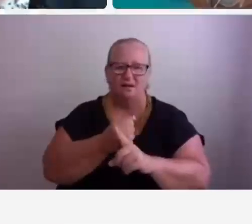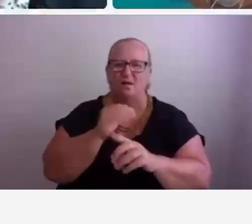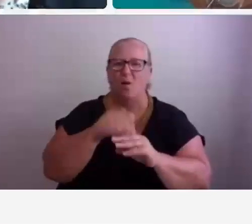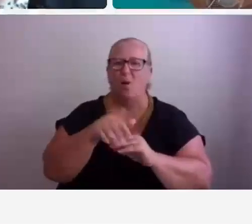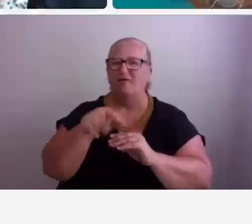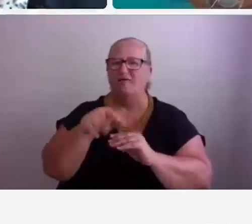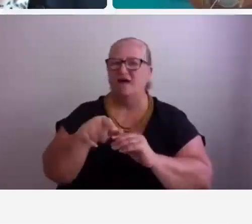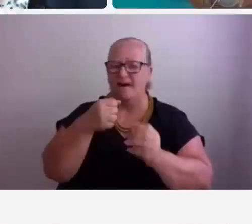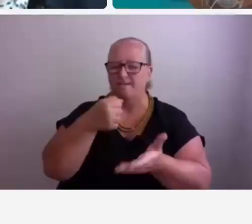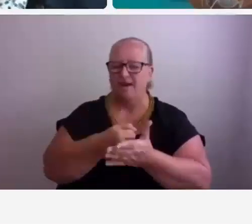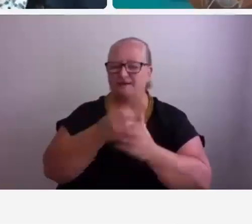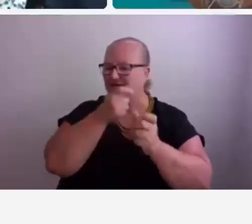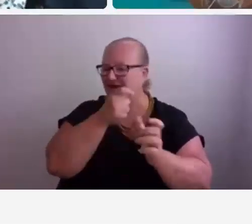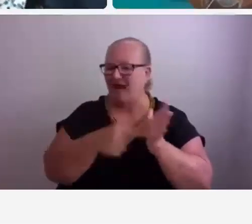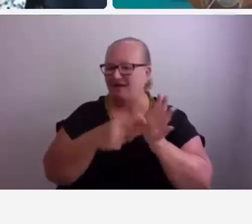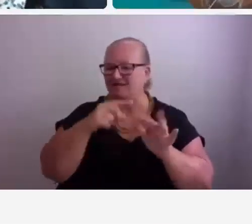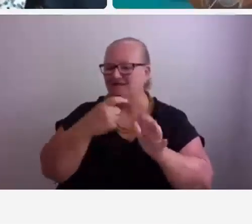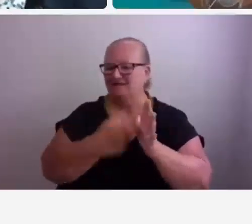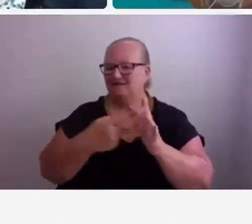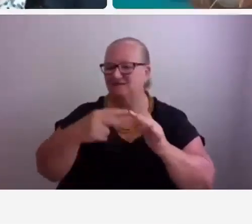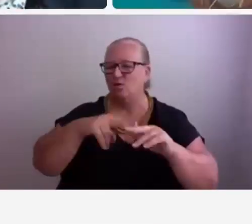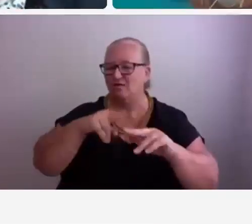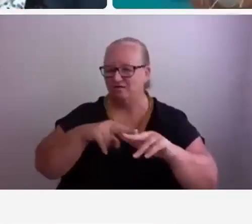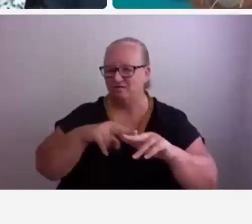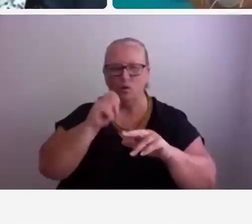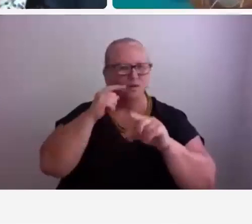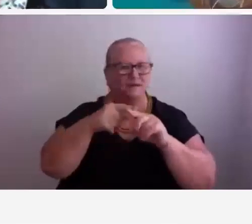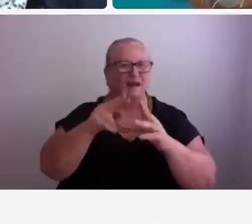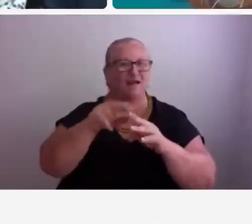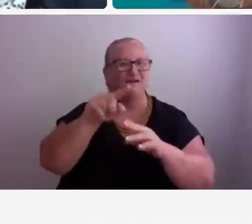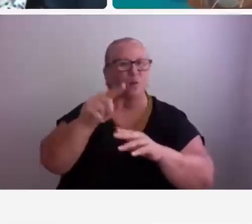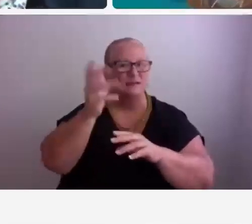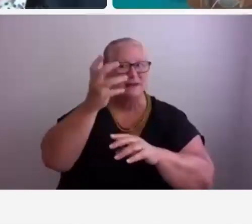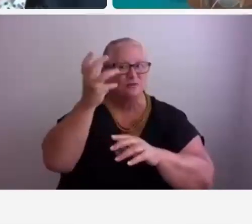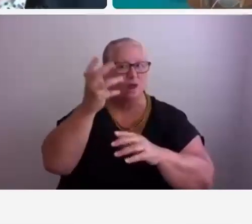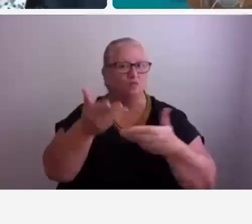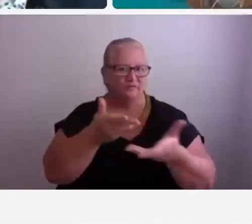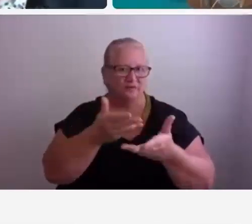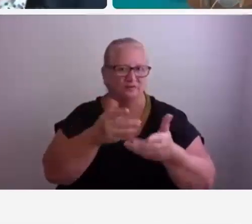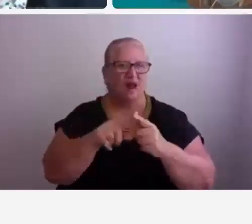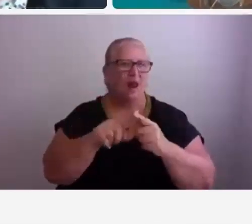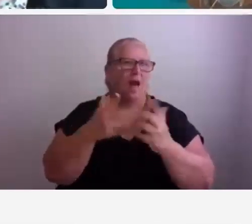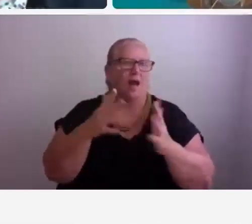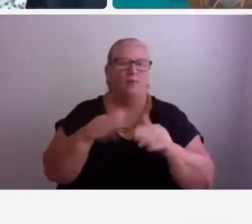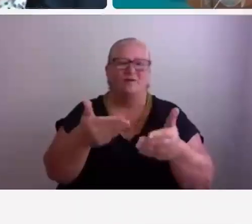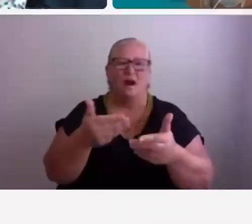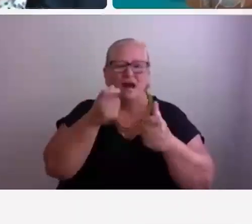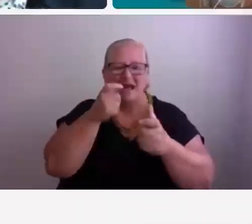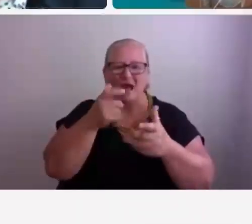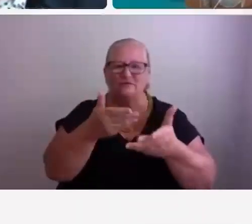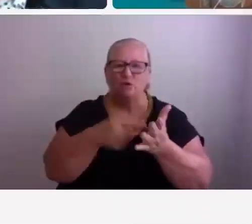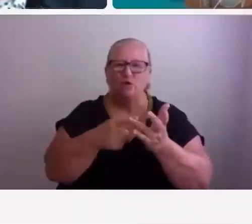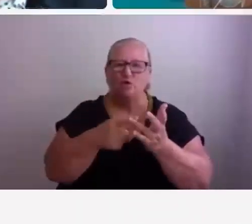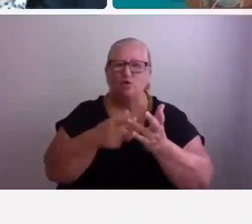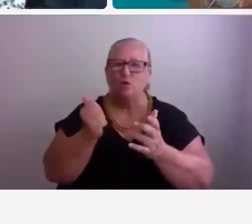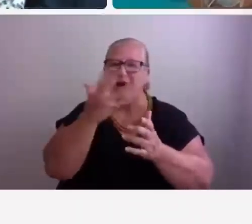and that's whether or not you're a specialised residential aged care service, for example, providing care services to Indigenous